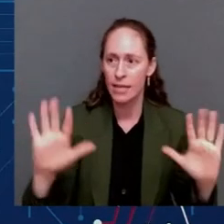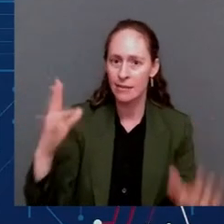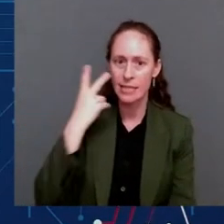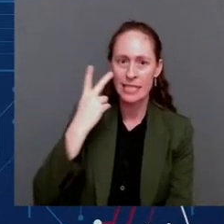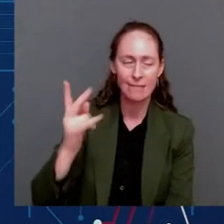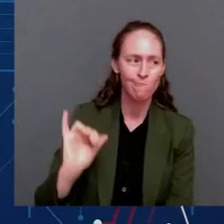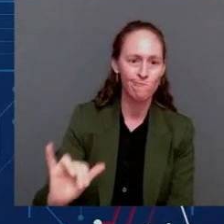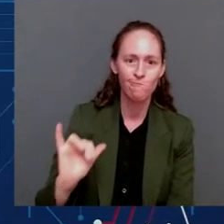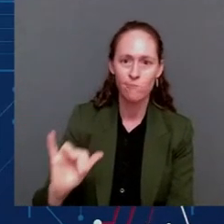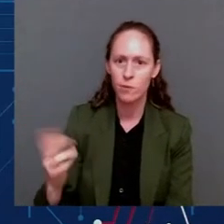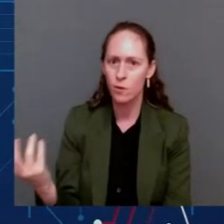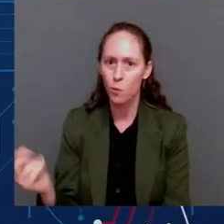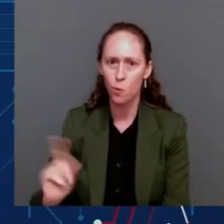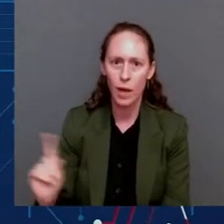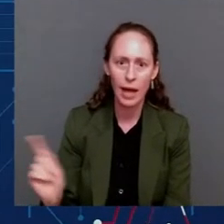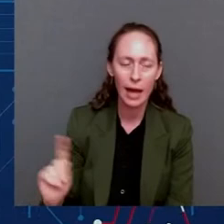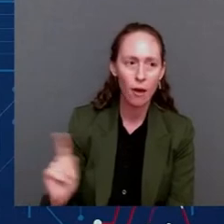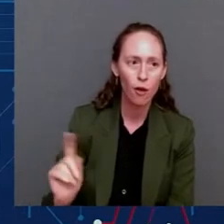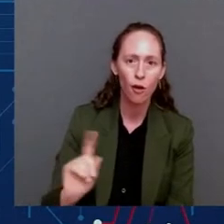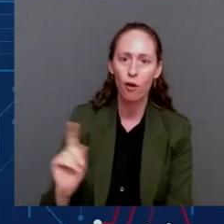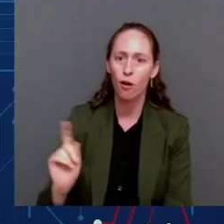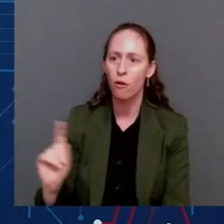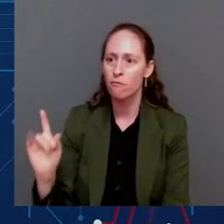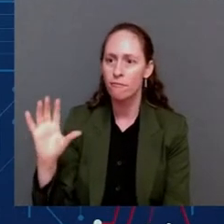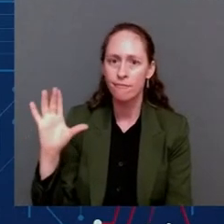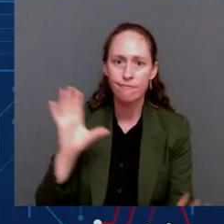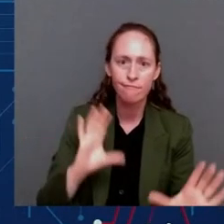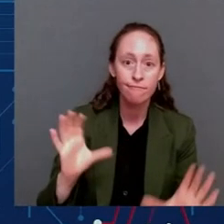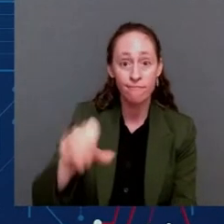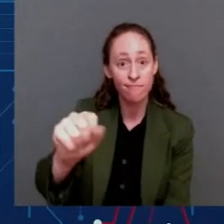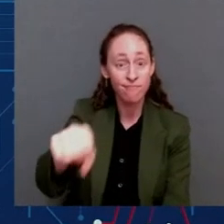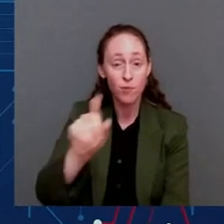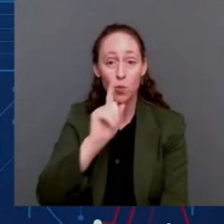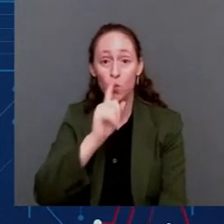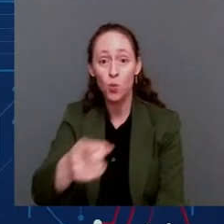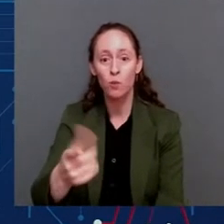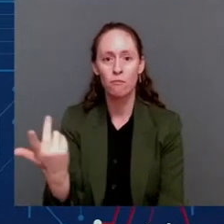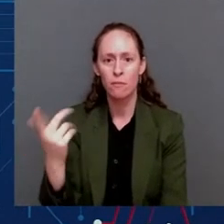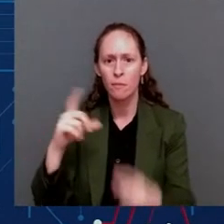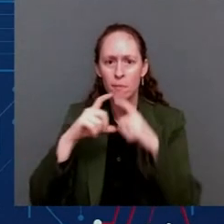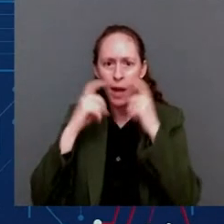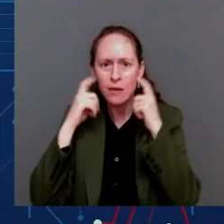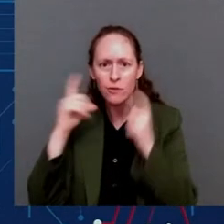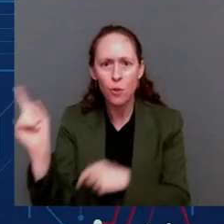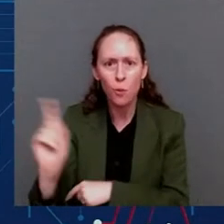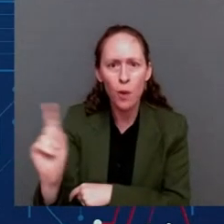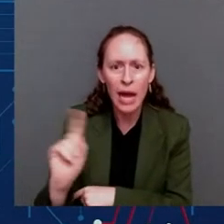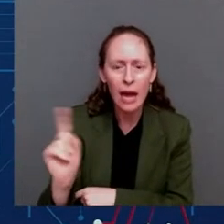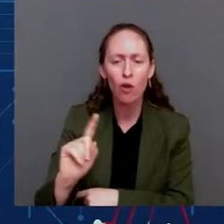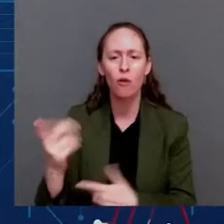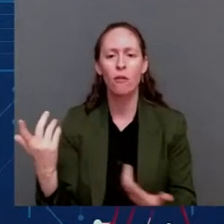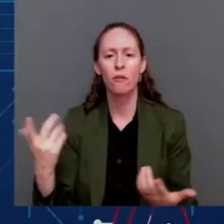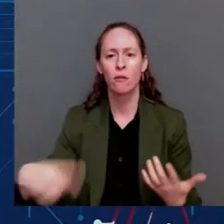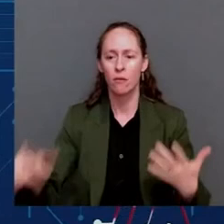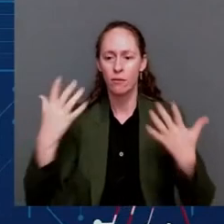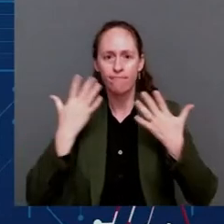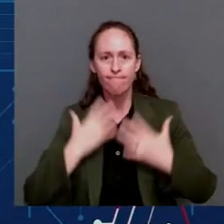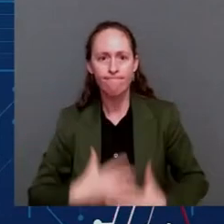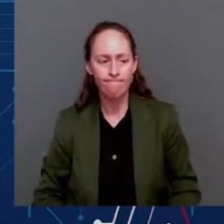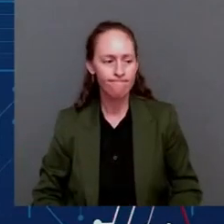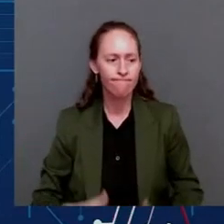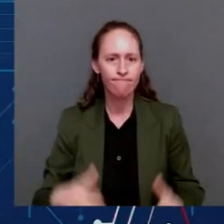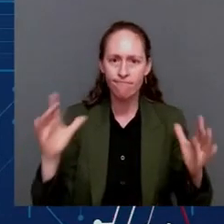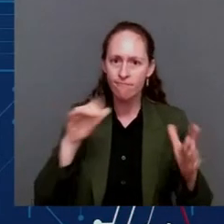of medical equipment. And unfortunately, it's not just medical equipment. Now we are facing a shortage with semiconductors,